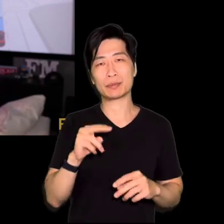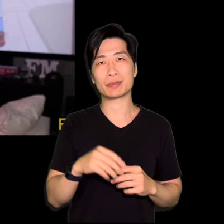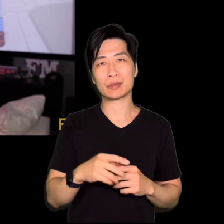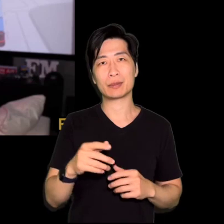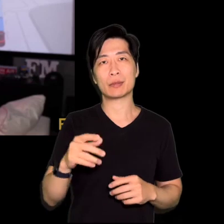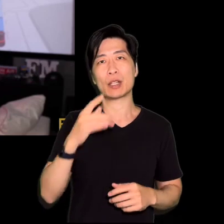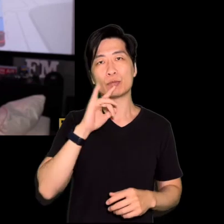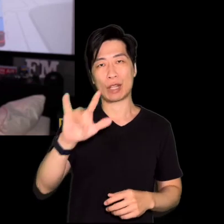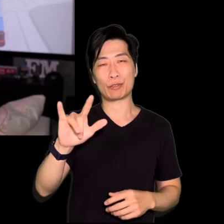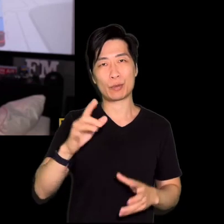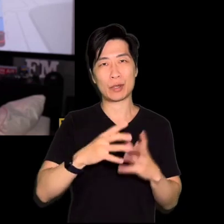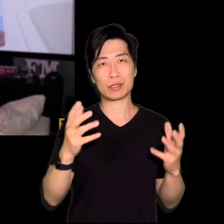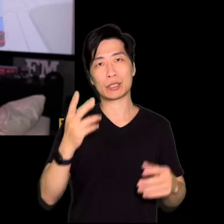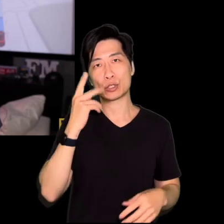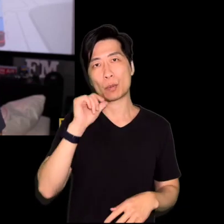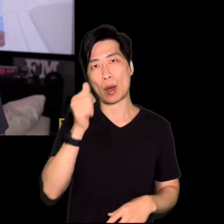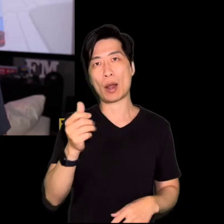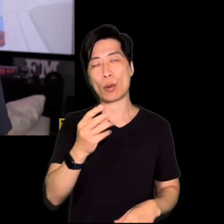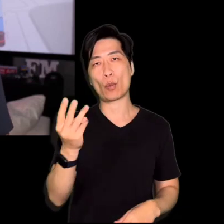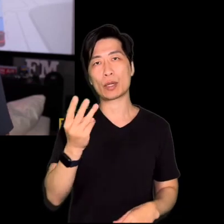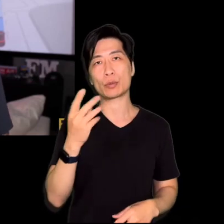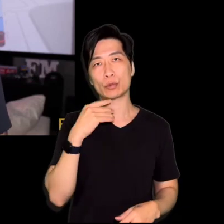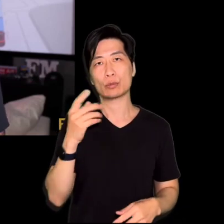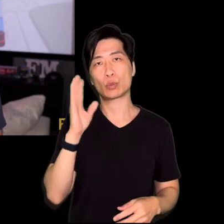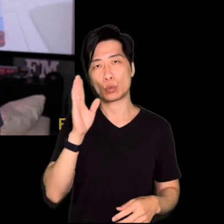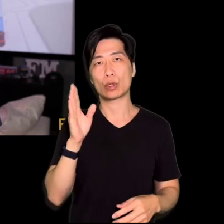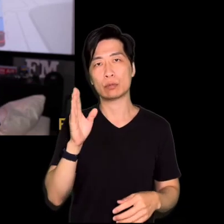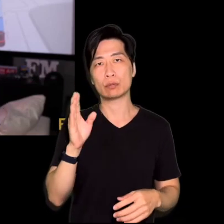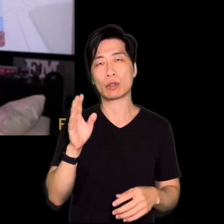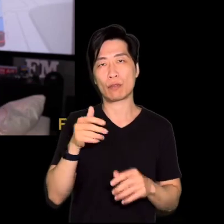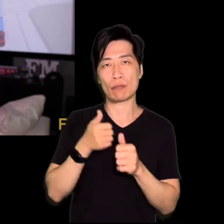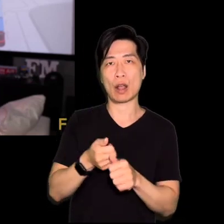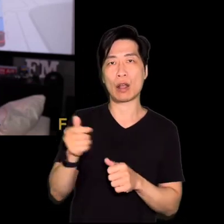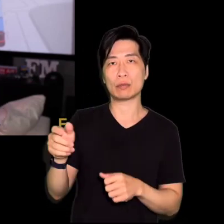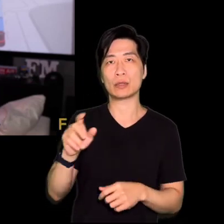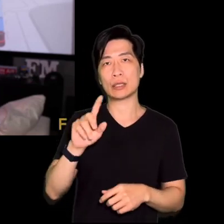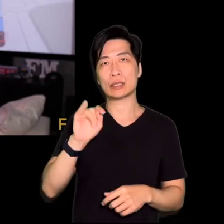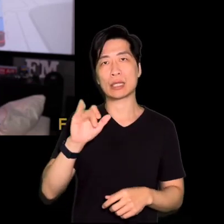Thank you so much for stopping in. Love you very much. I'll see you tomorrow and Wednesday, where we'll